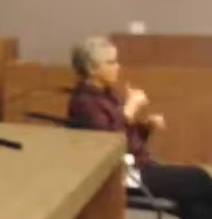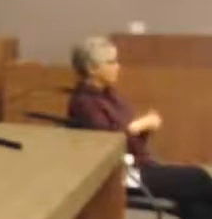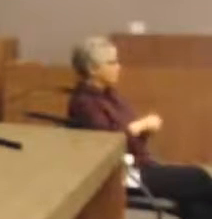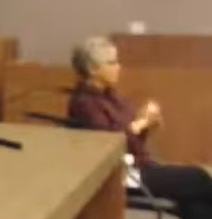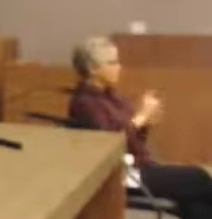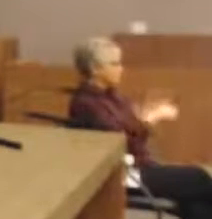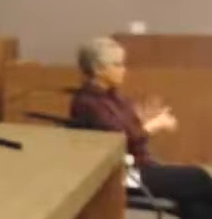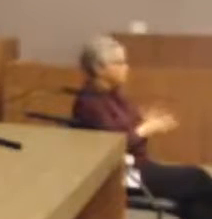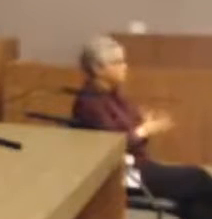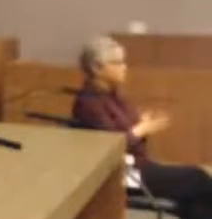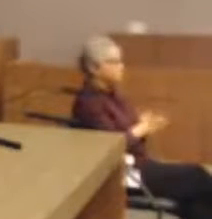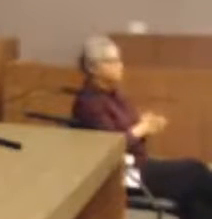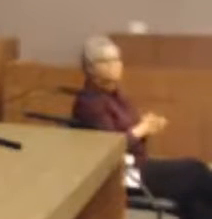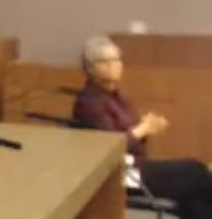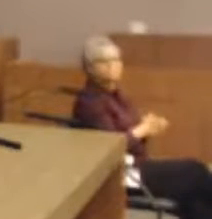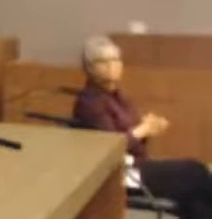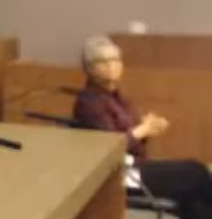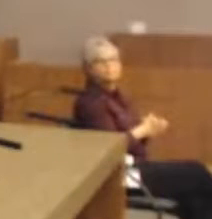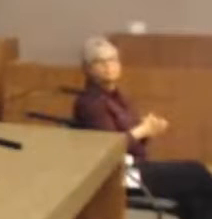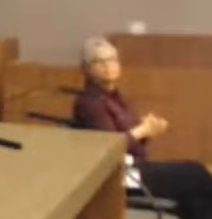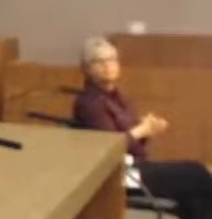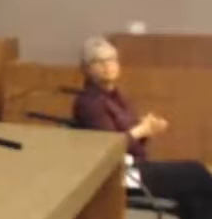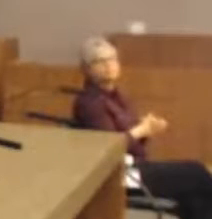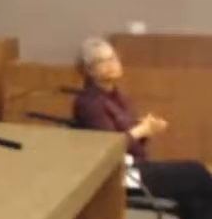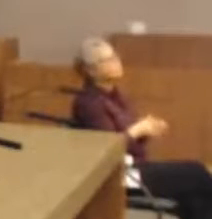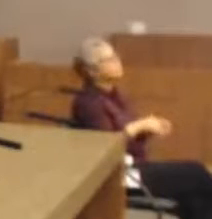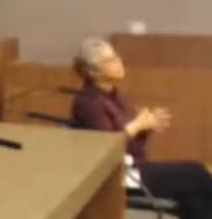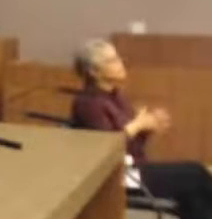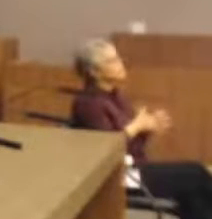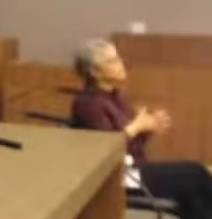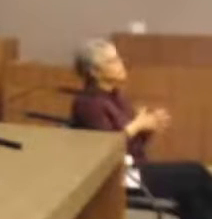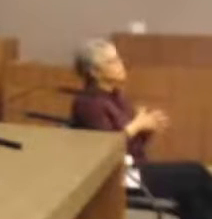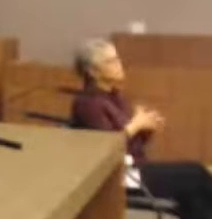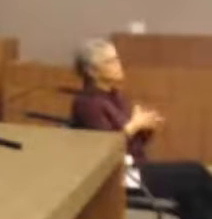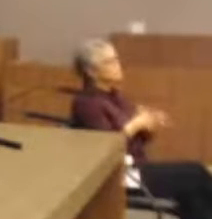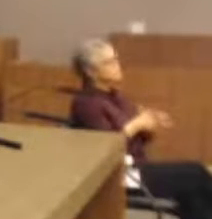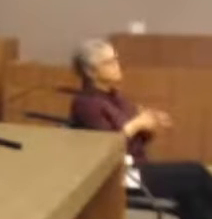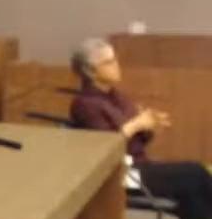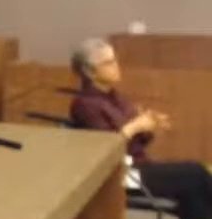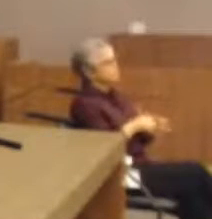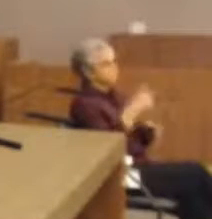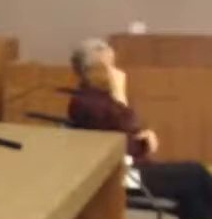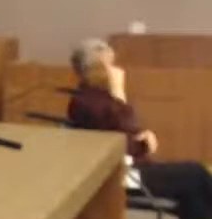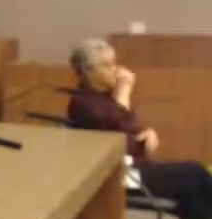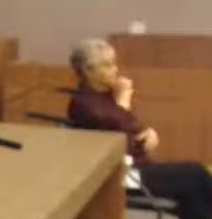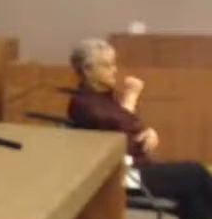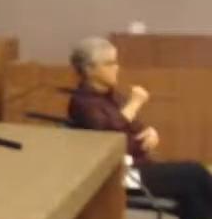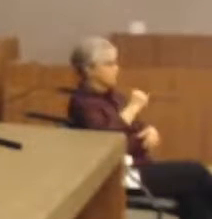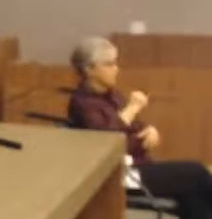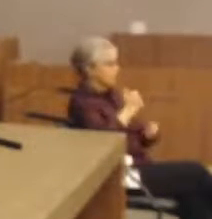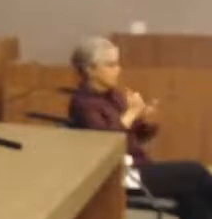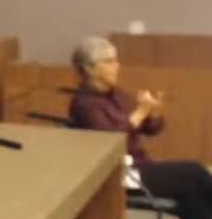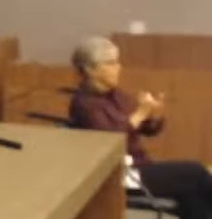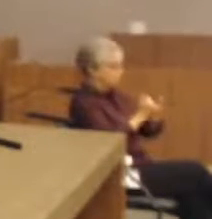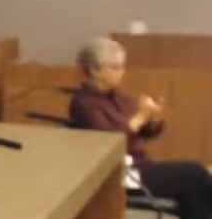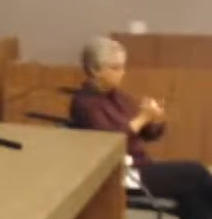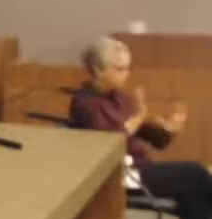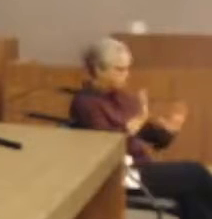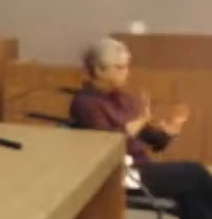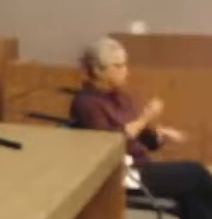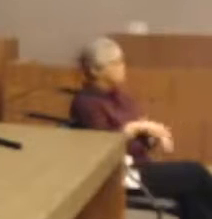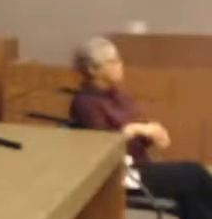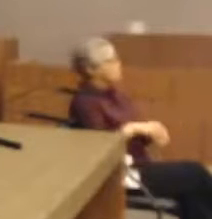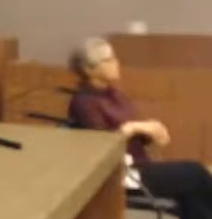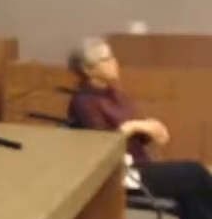actually then doesn't do what I said before, which is where the front brain will kick in and try to help make sense of things. So it can prevent encoding, which means there's nothing